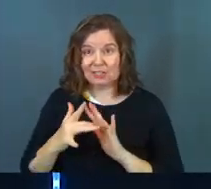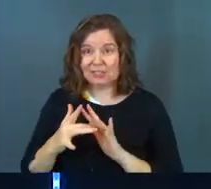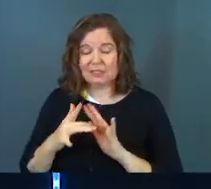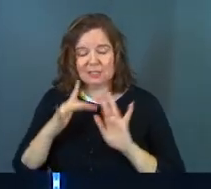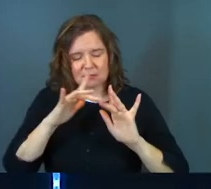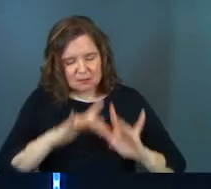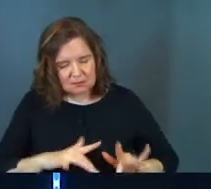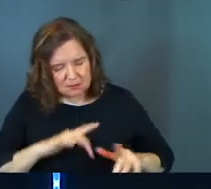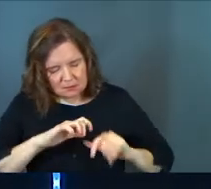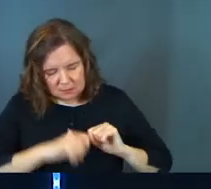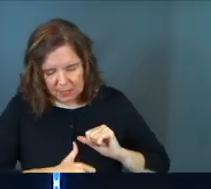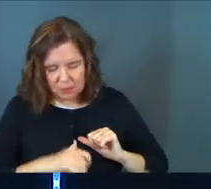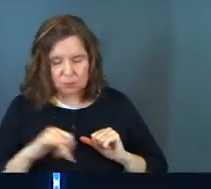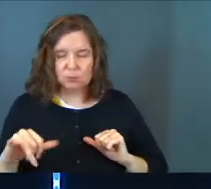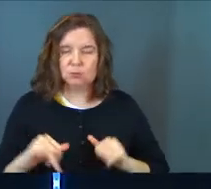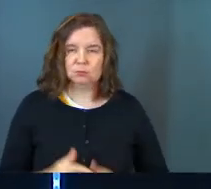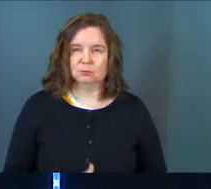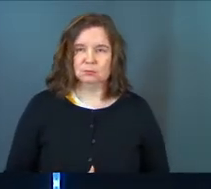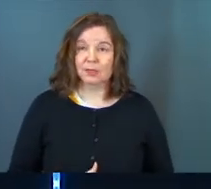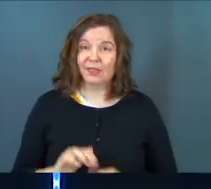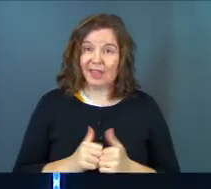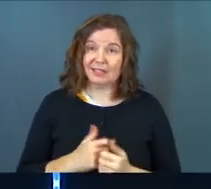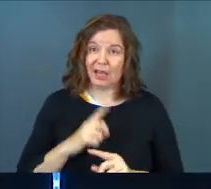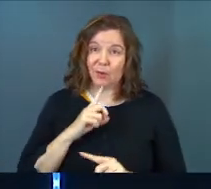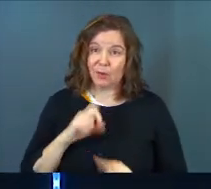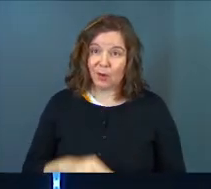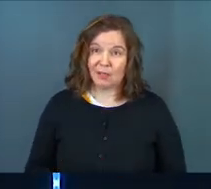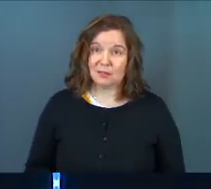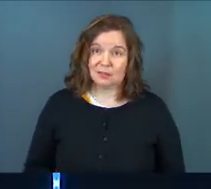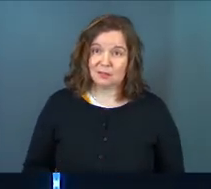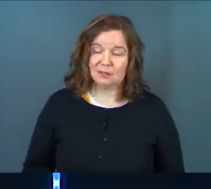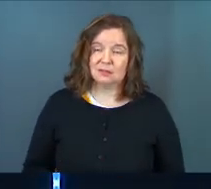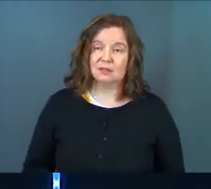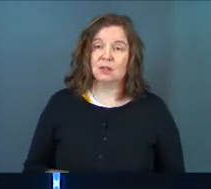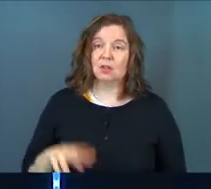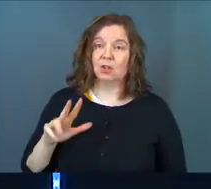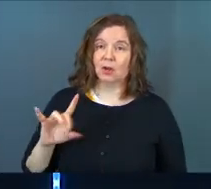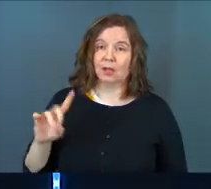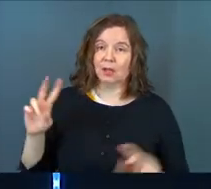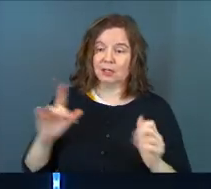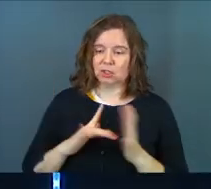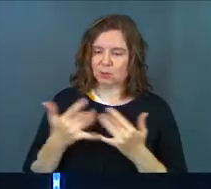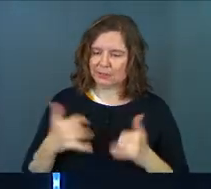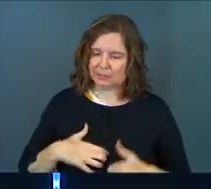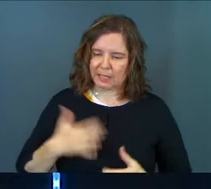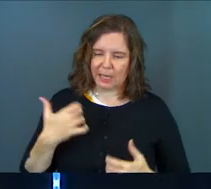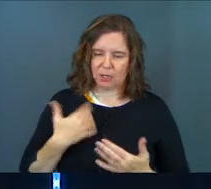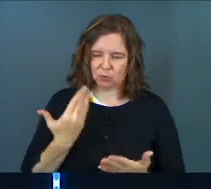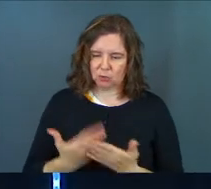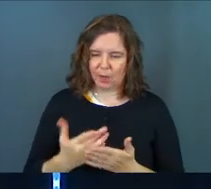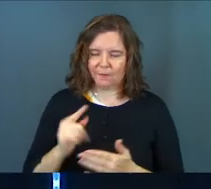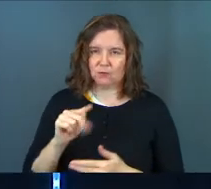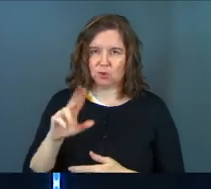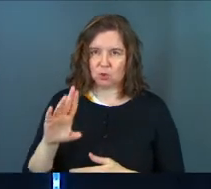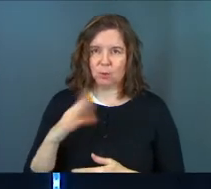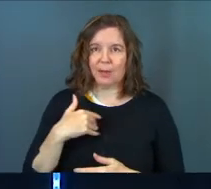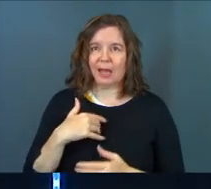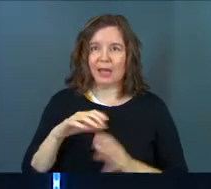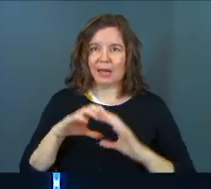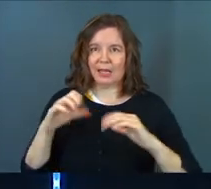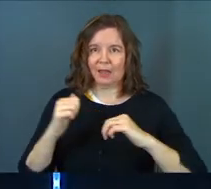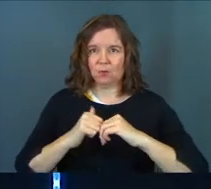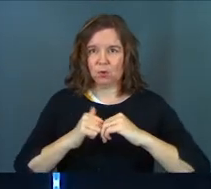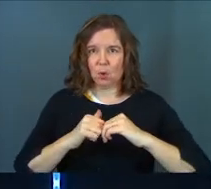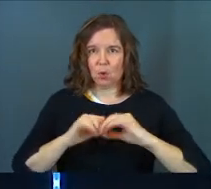Jesus is in pain. That's how he reacts. Verse 38, Jesus was still angry as he arrived at the tomb, and